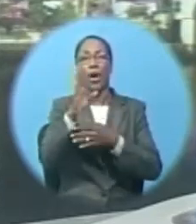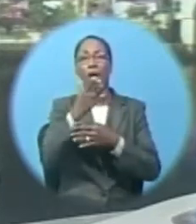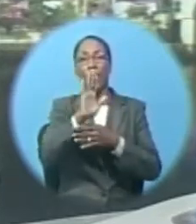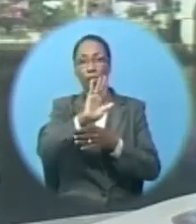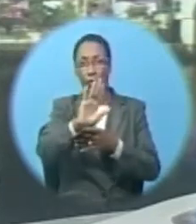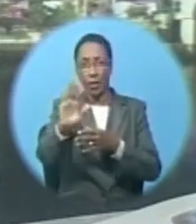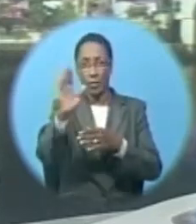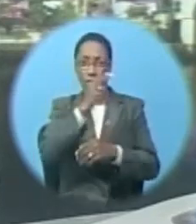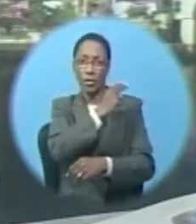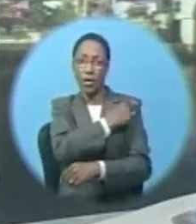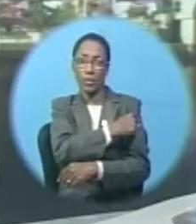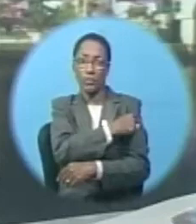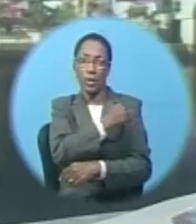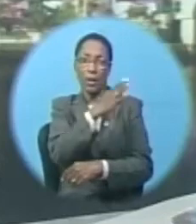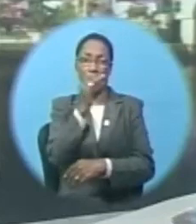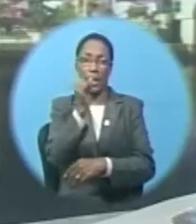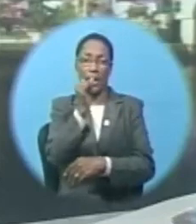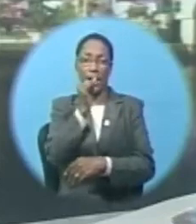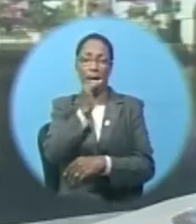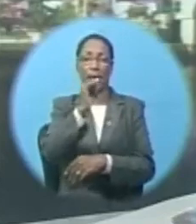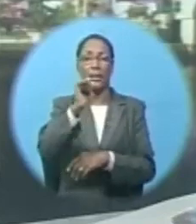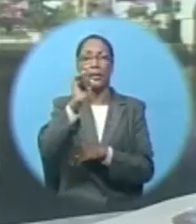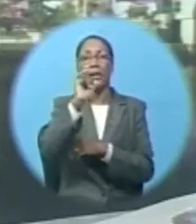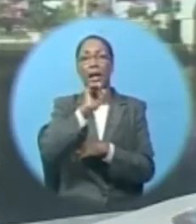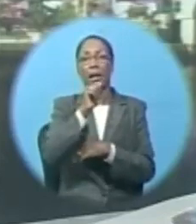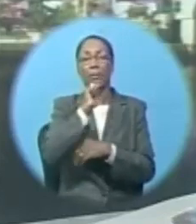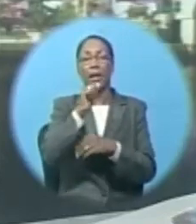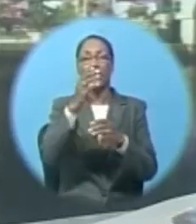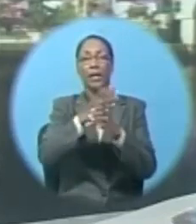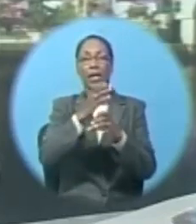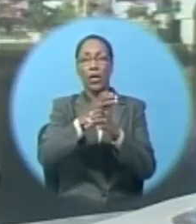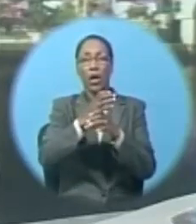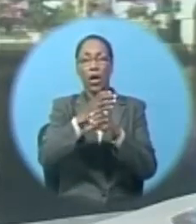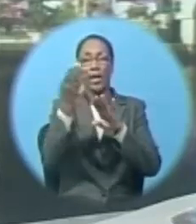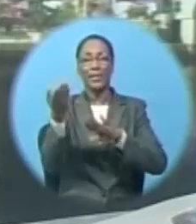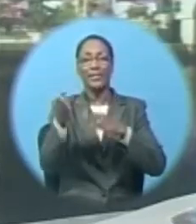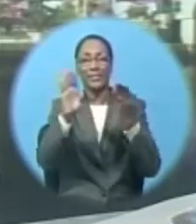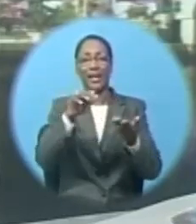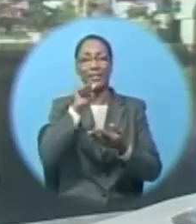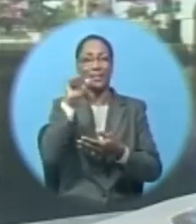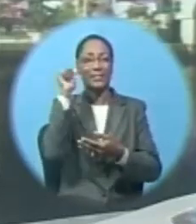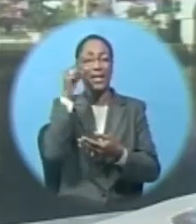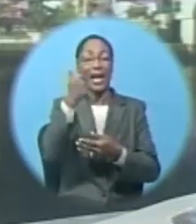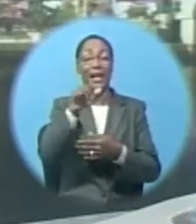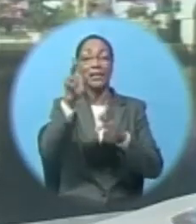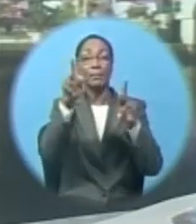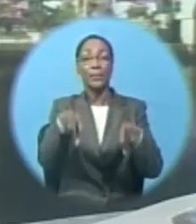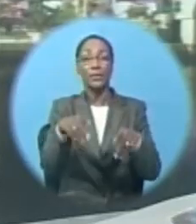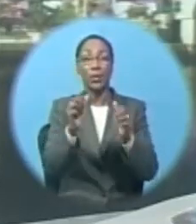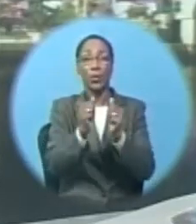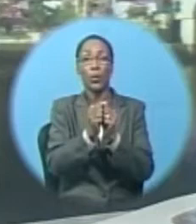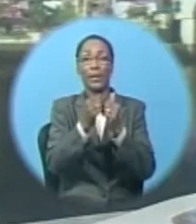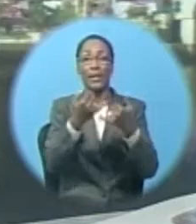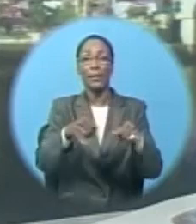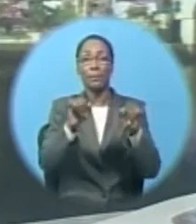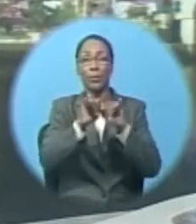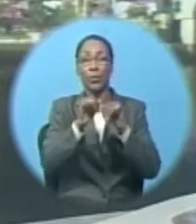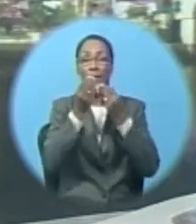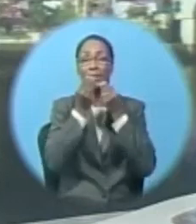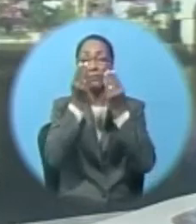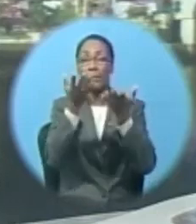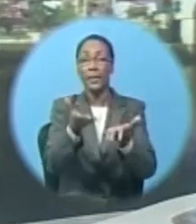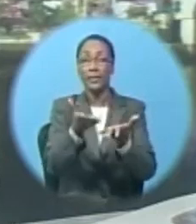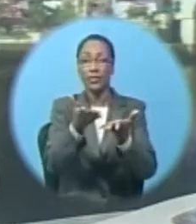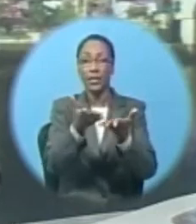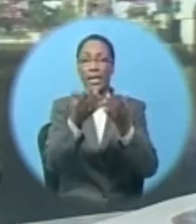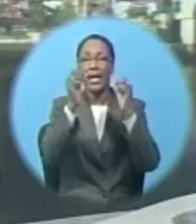vehicle. The young man was admitted but succumbed to his injuries yesterday. Anyone with information that could help with this investigation